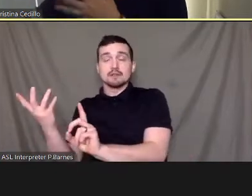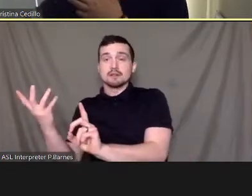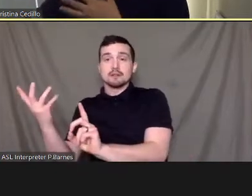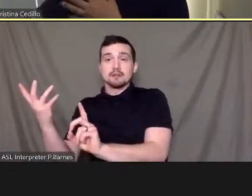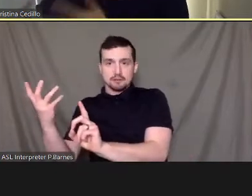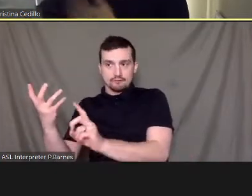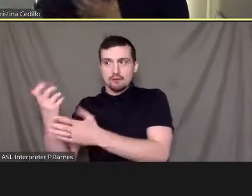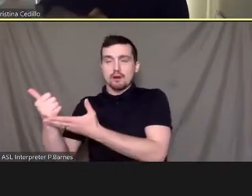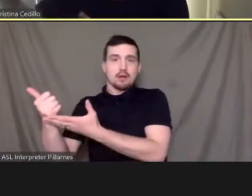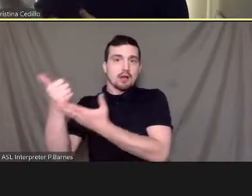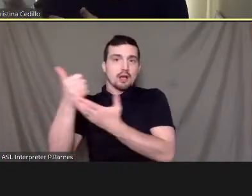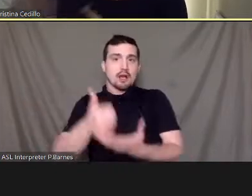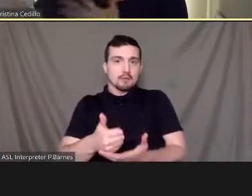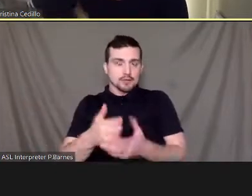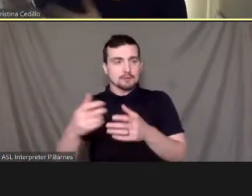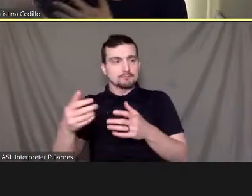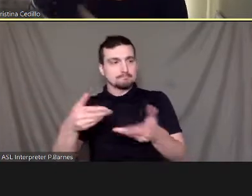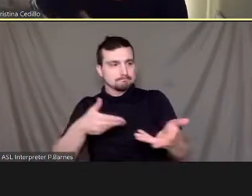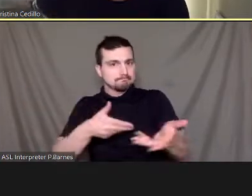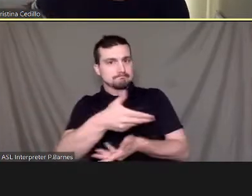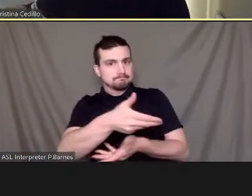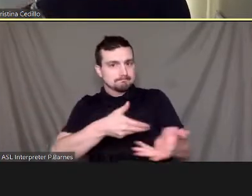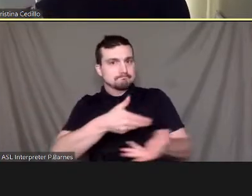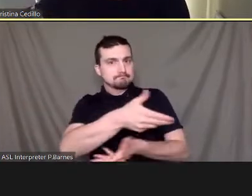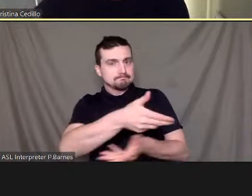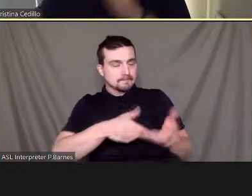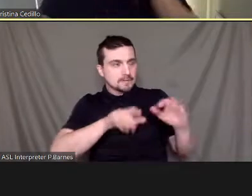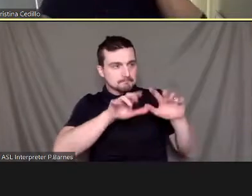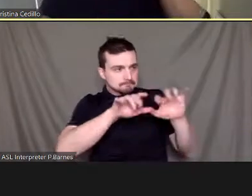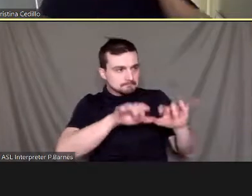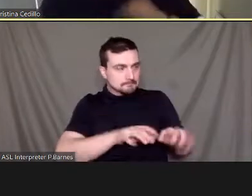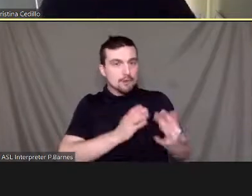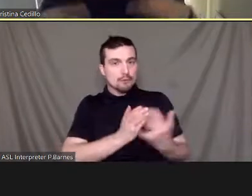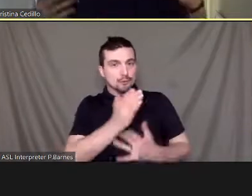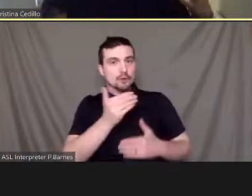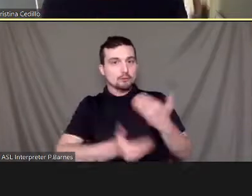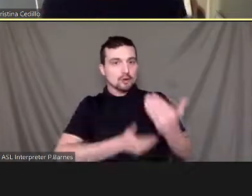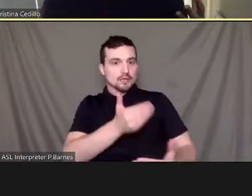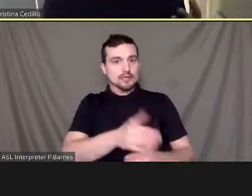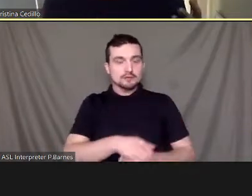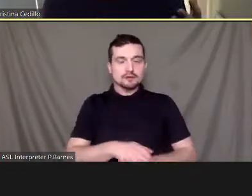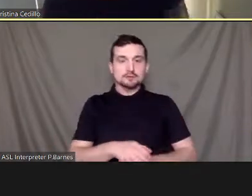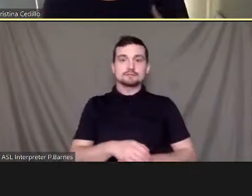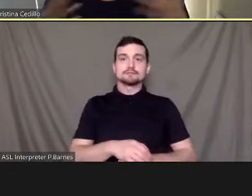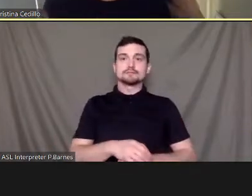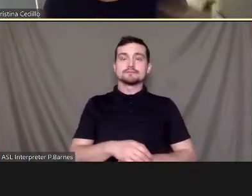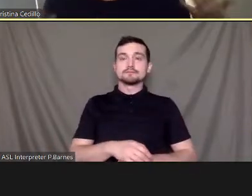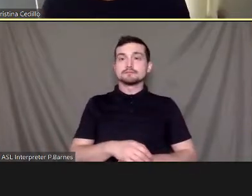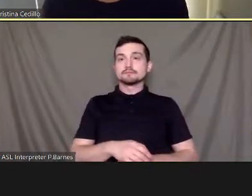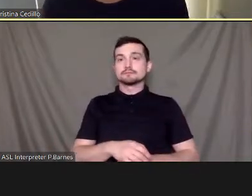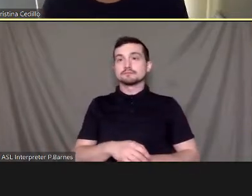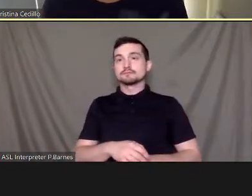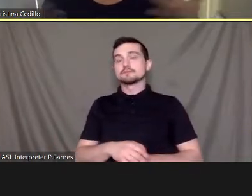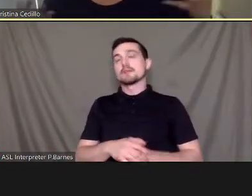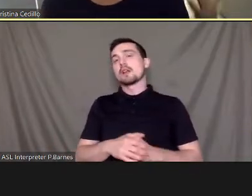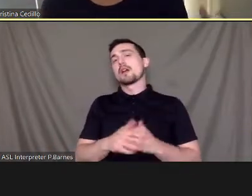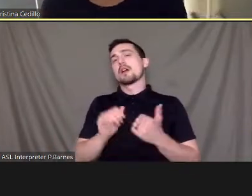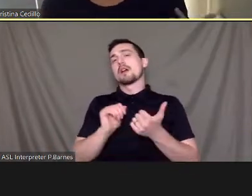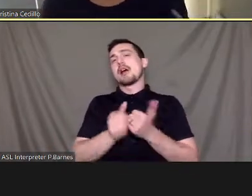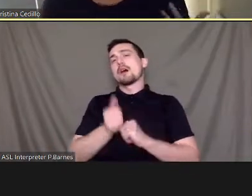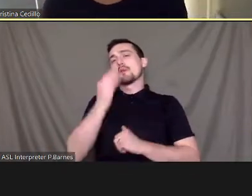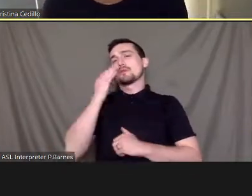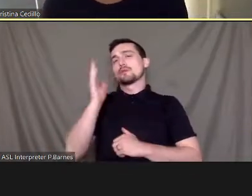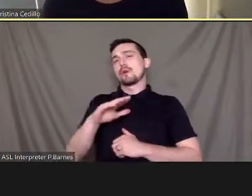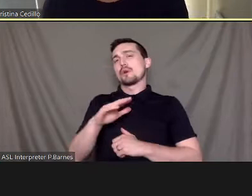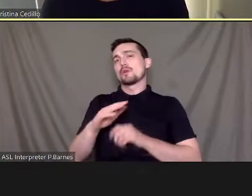is helping them as they actually work through a process. And then, you know, how will you know that you have met